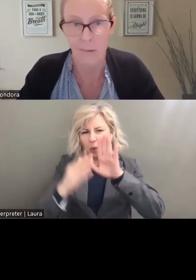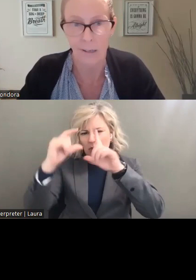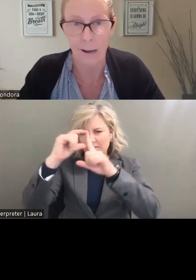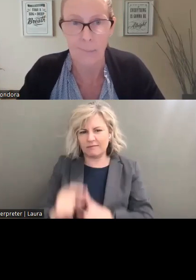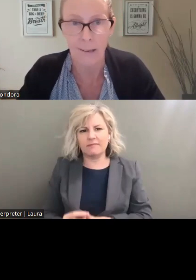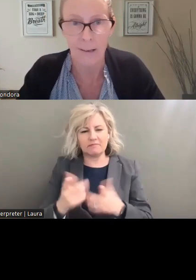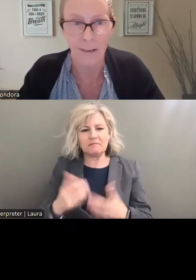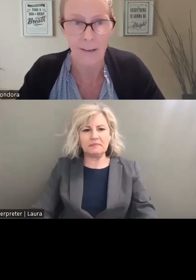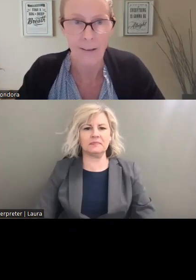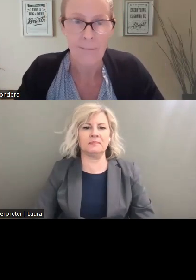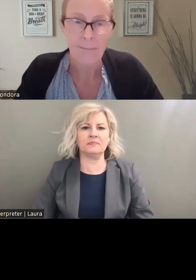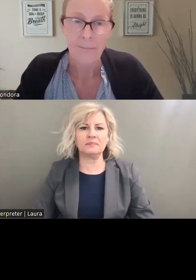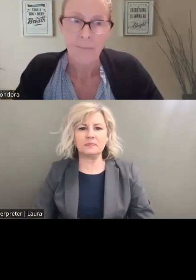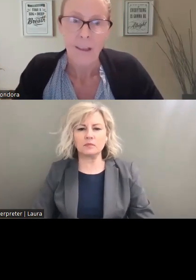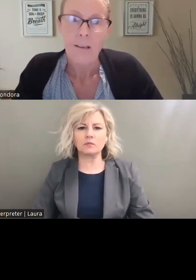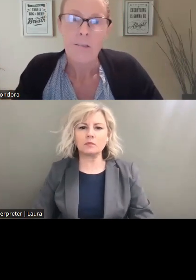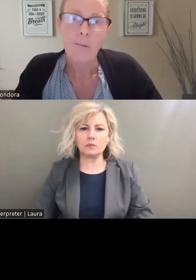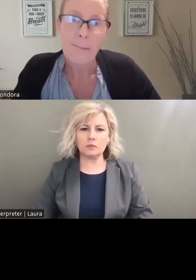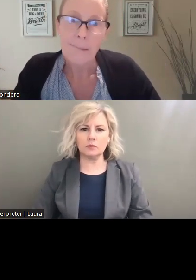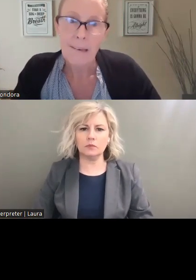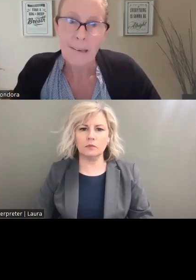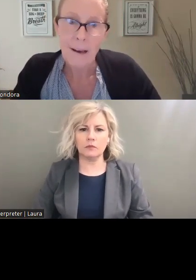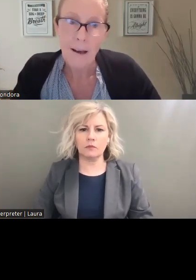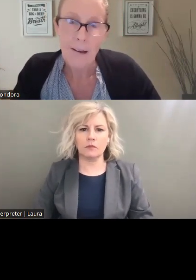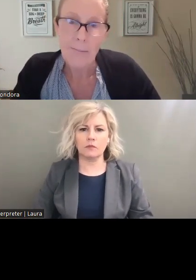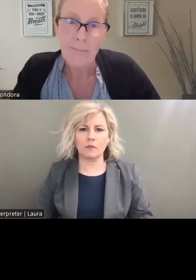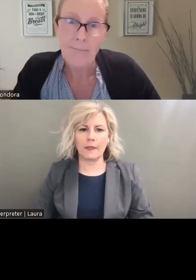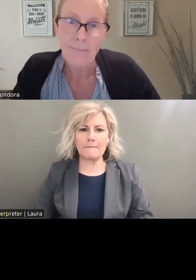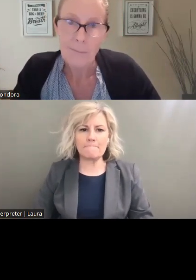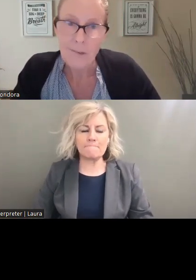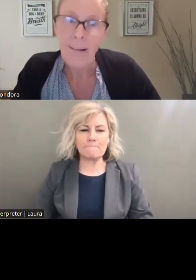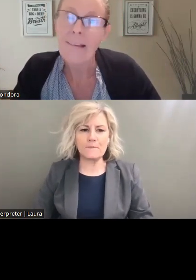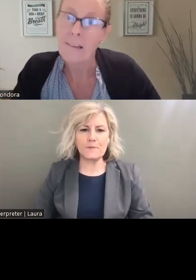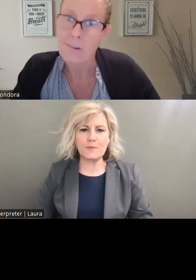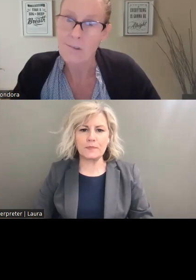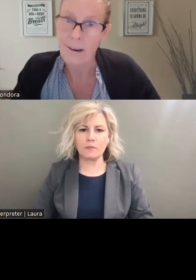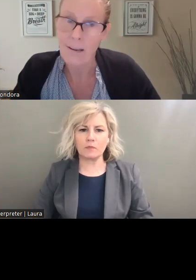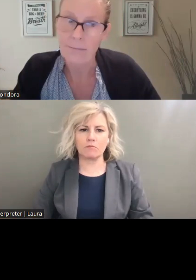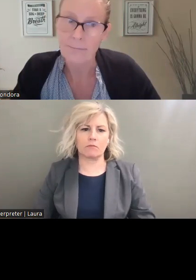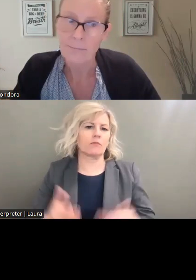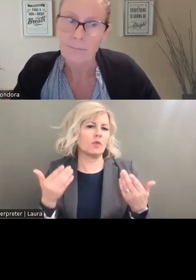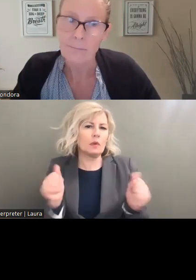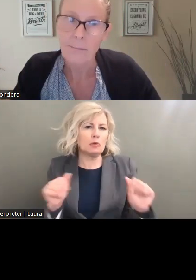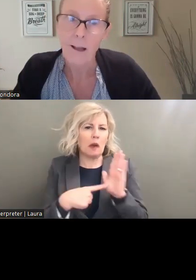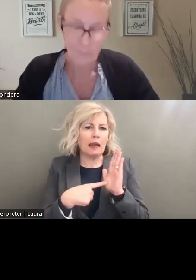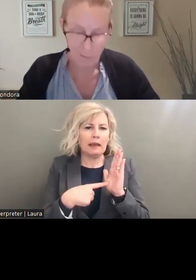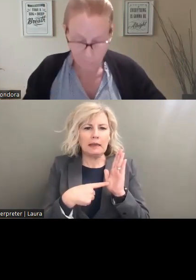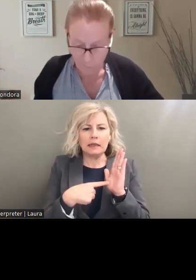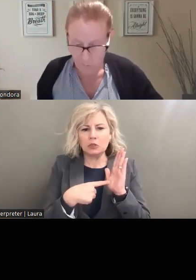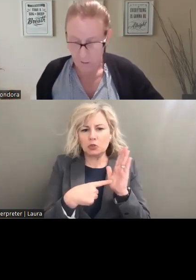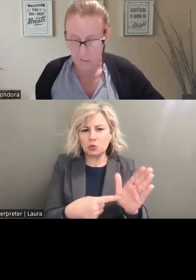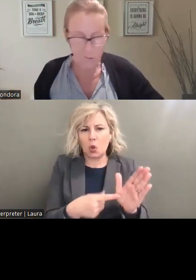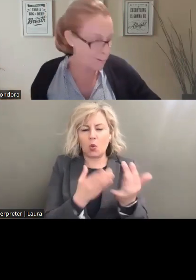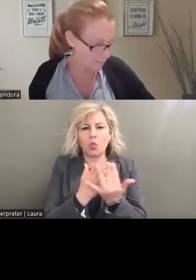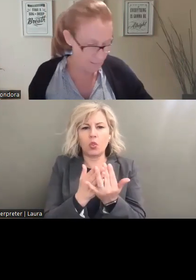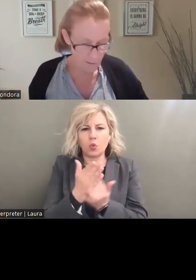slides when you get a copy. So let me try to illustrate